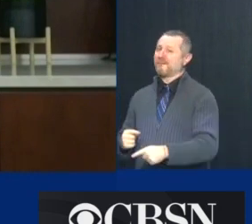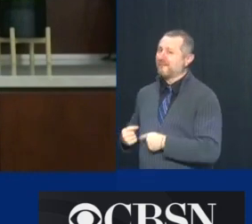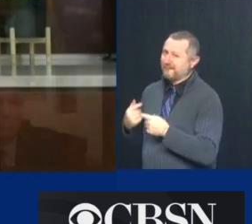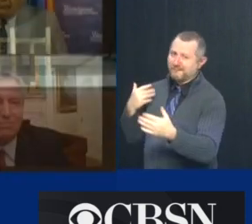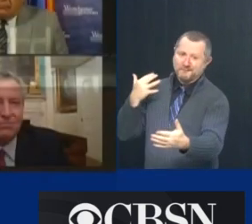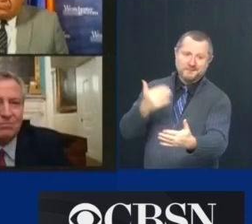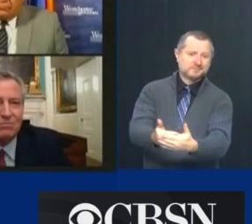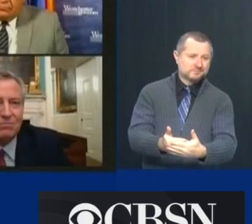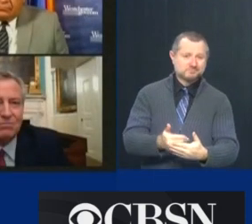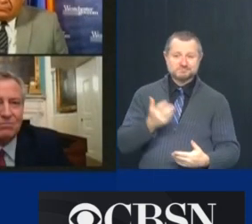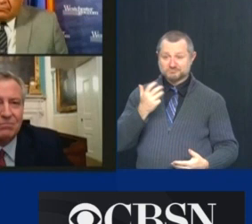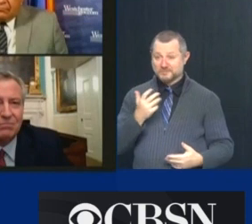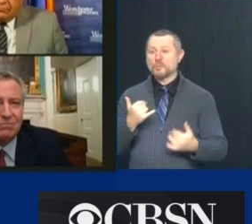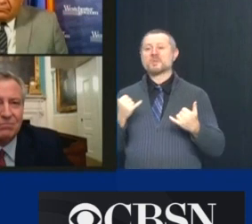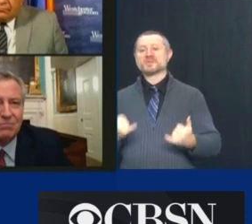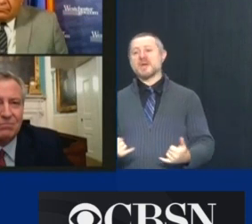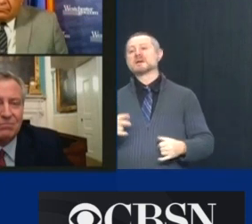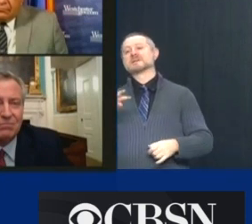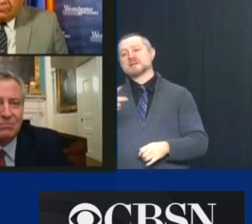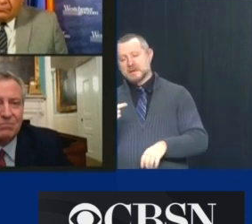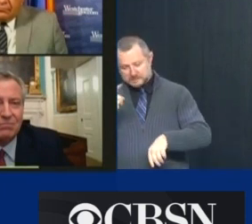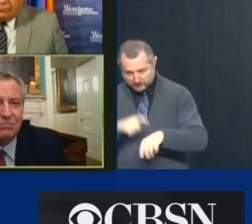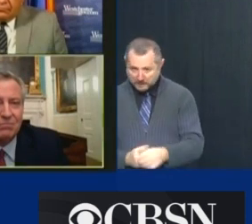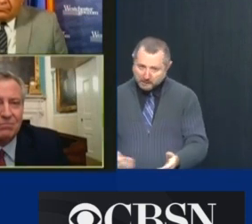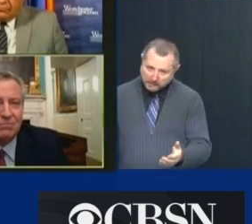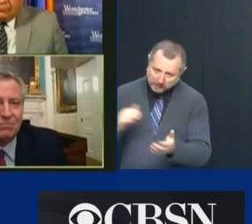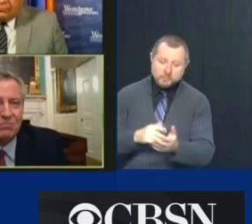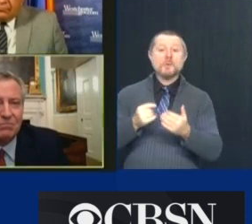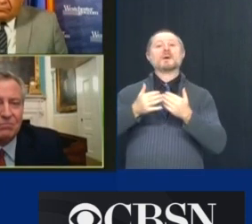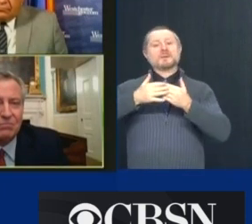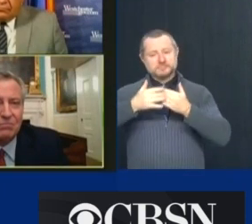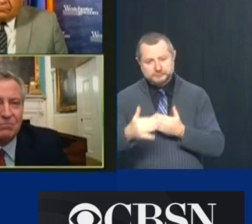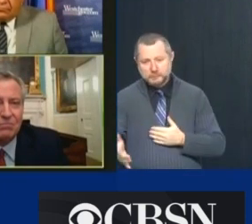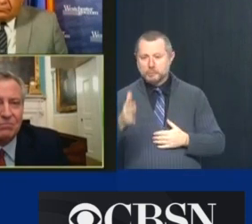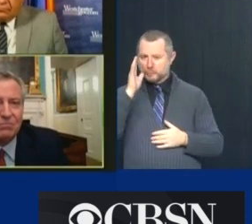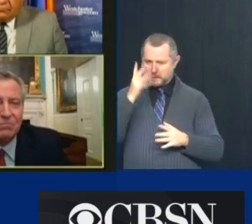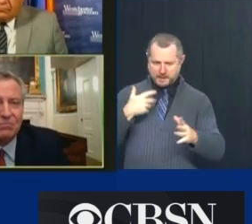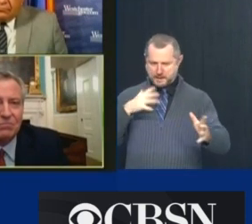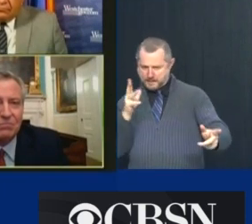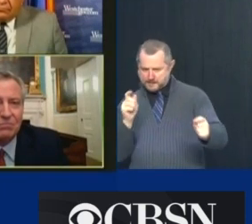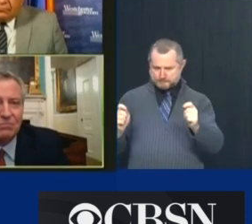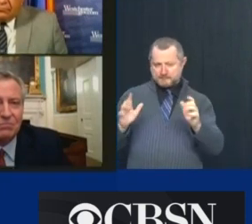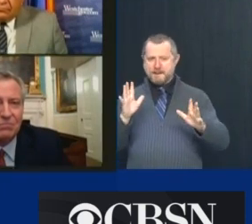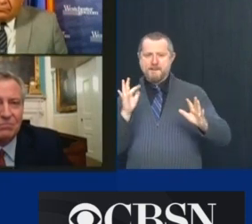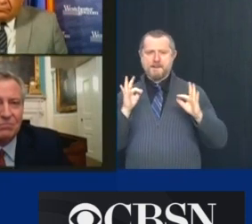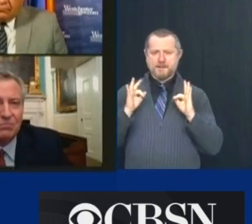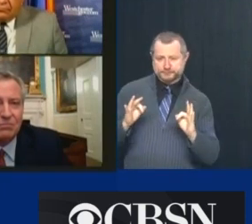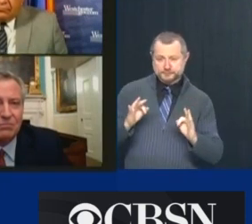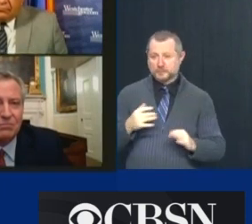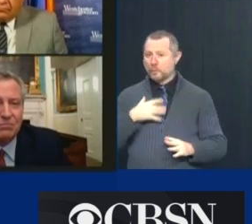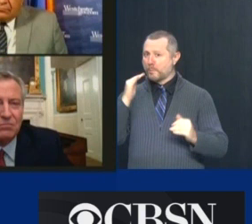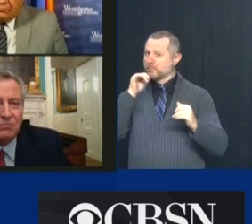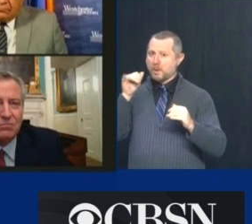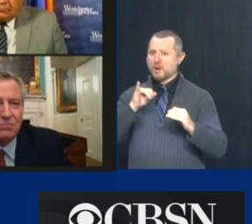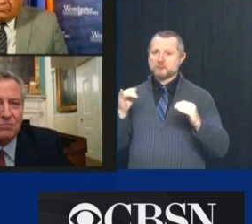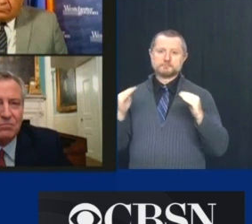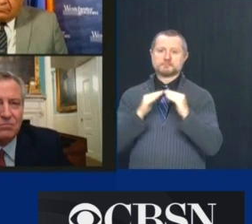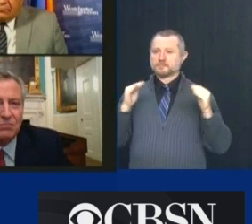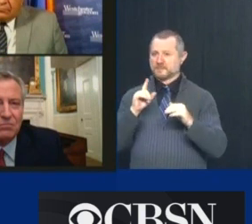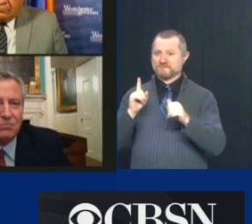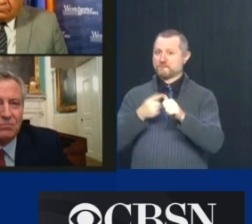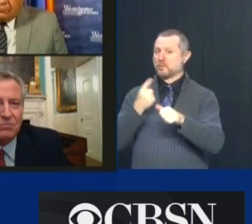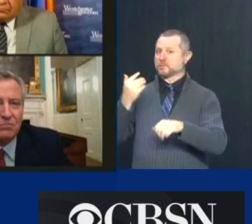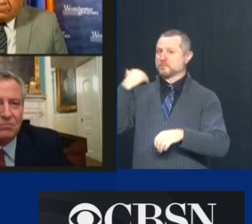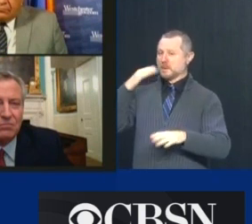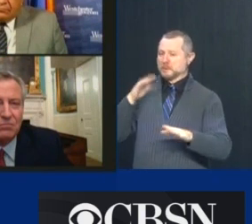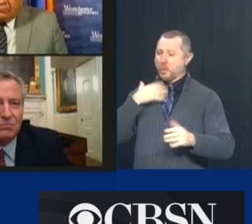So we're in for round two. With any luck at all, round two is not what round one was. And we're